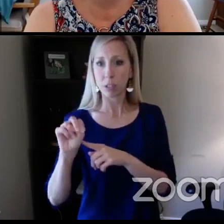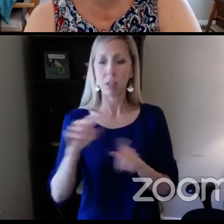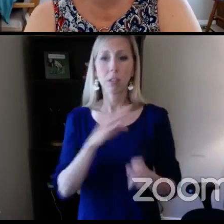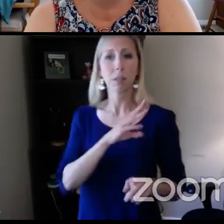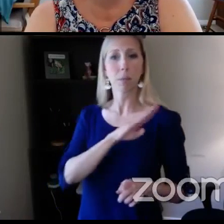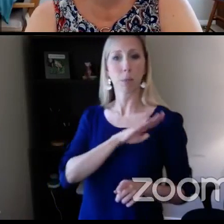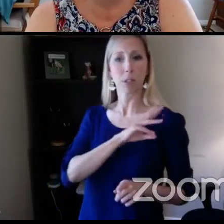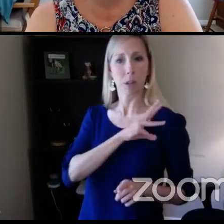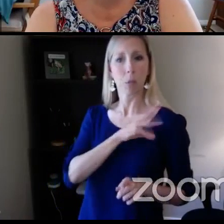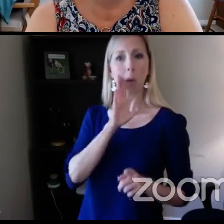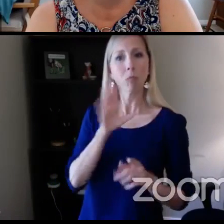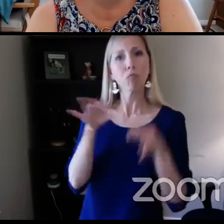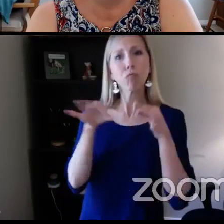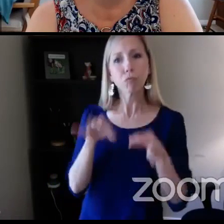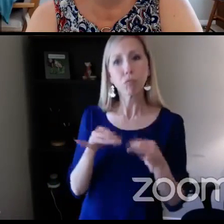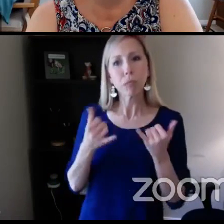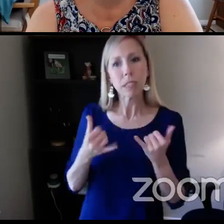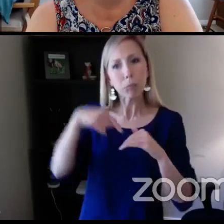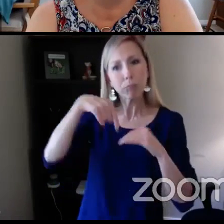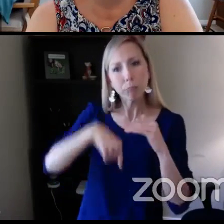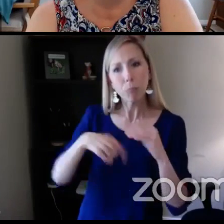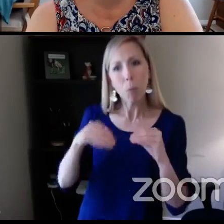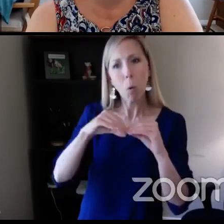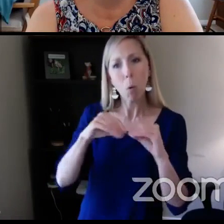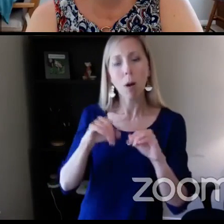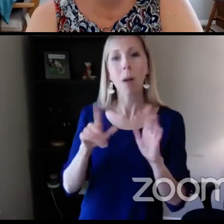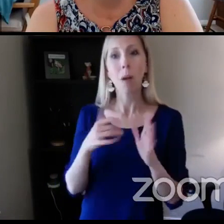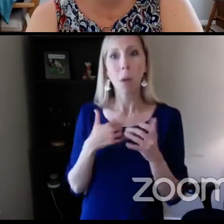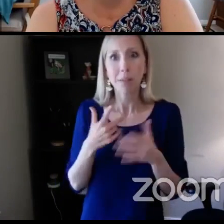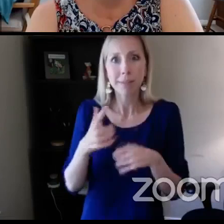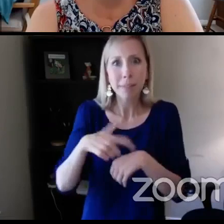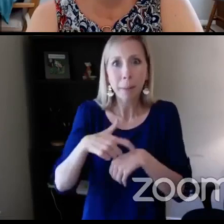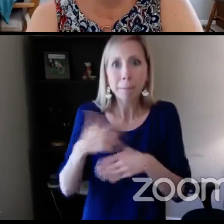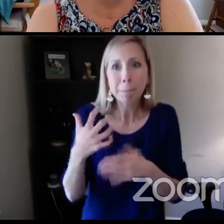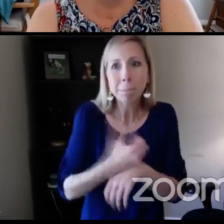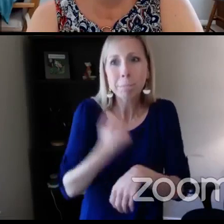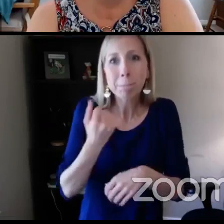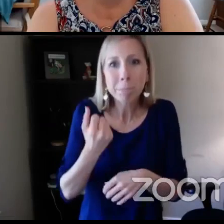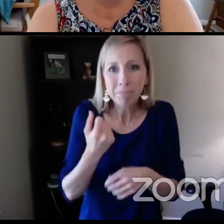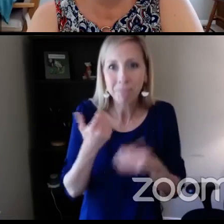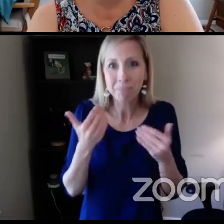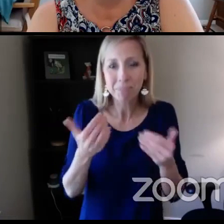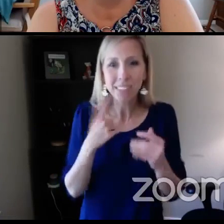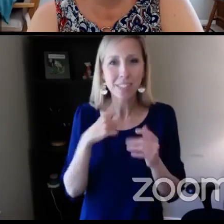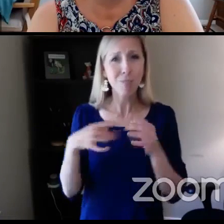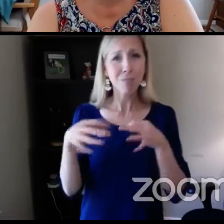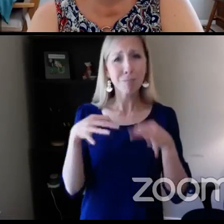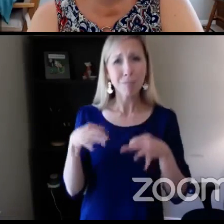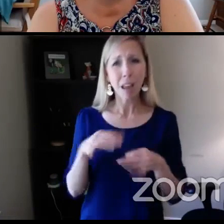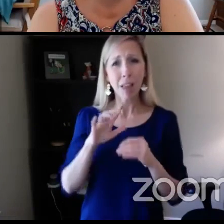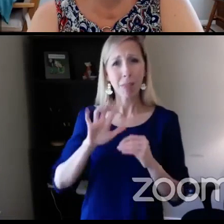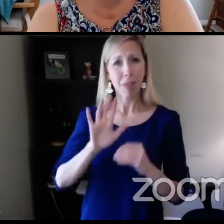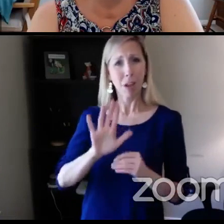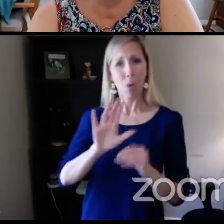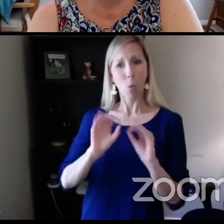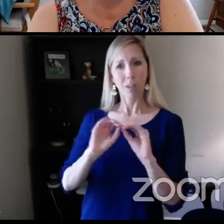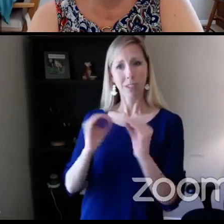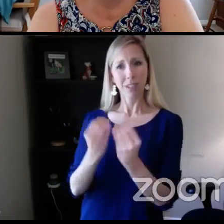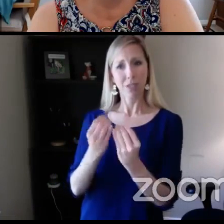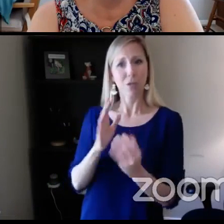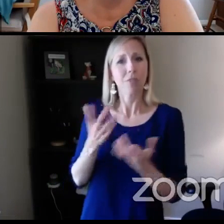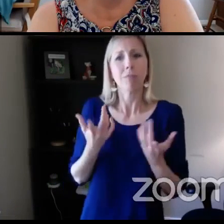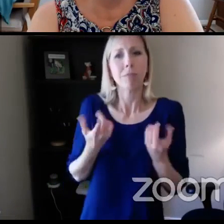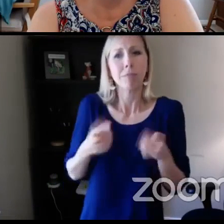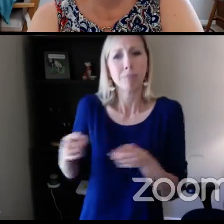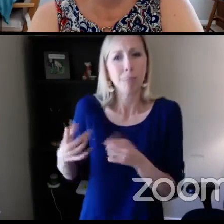I want to go ahead and give them time to share with you guys the wonderful things that they have going on at their organization. So I am